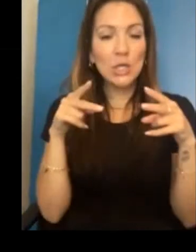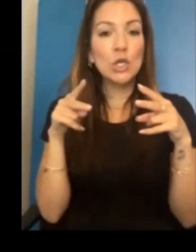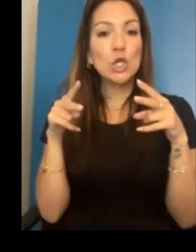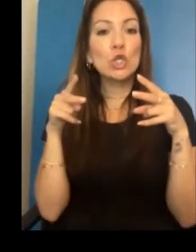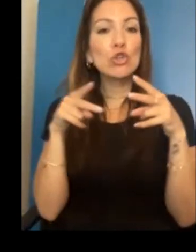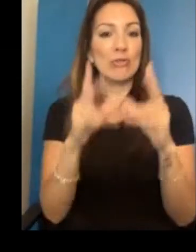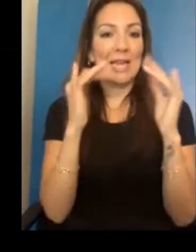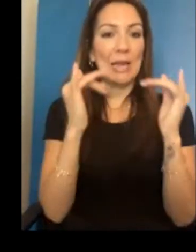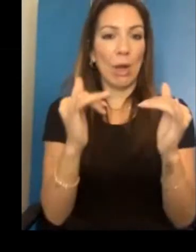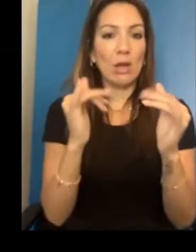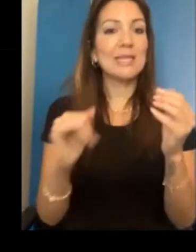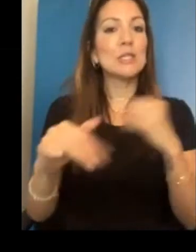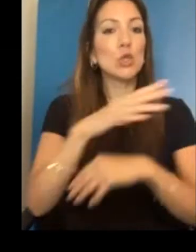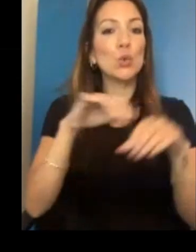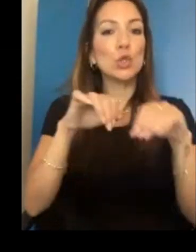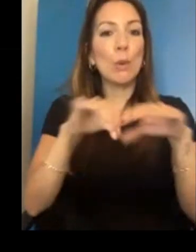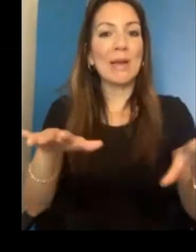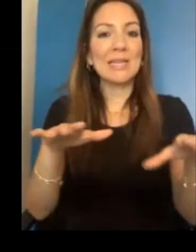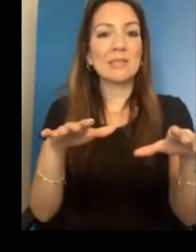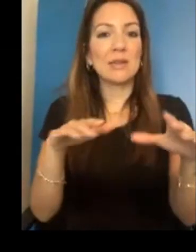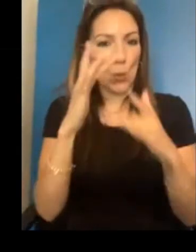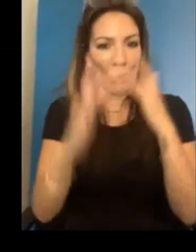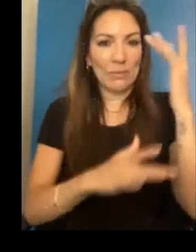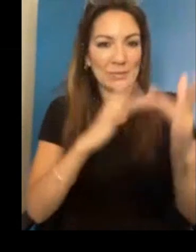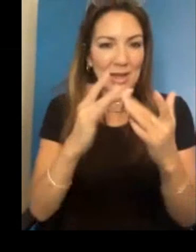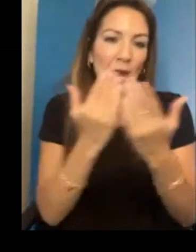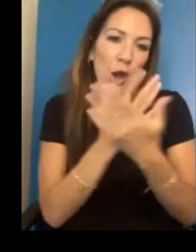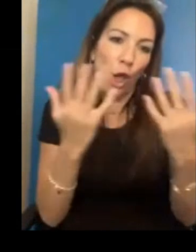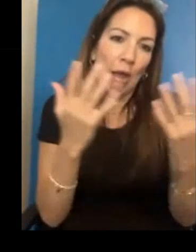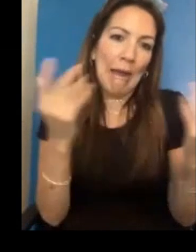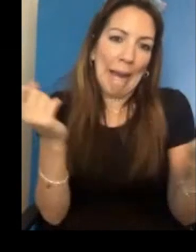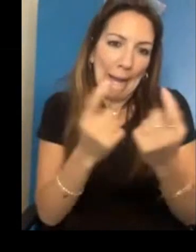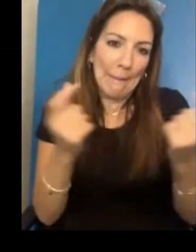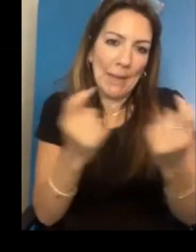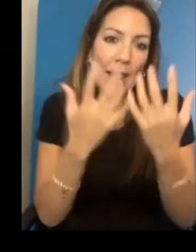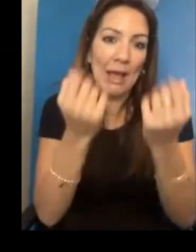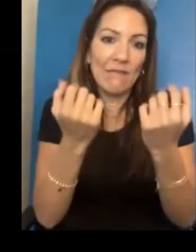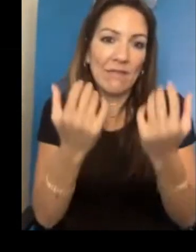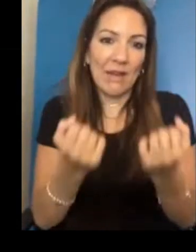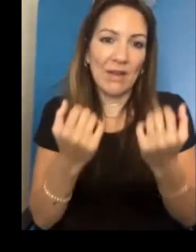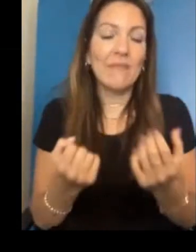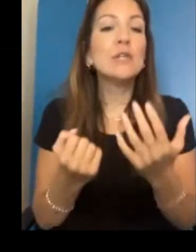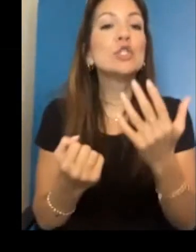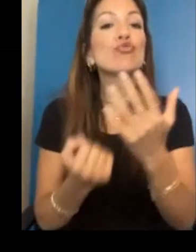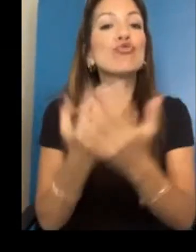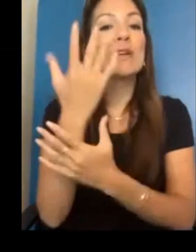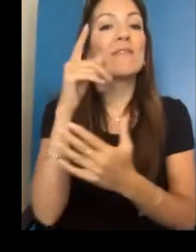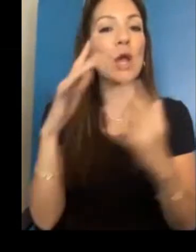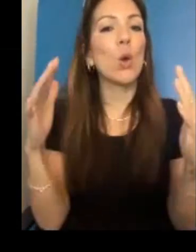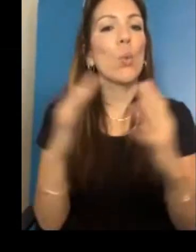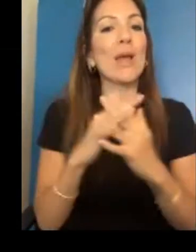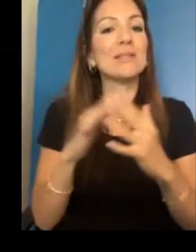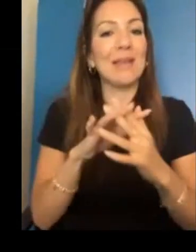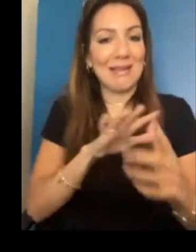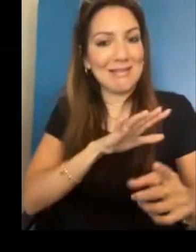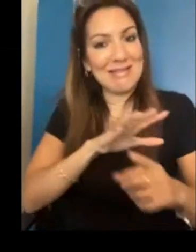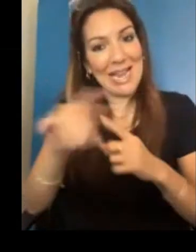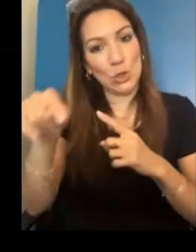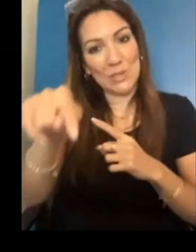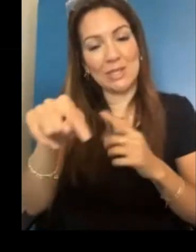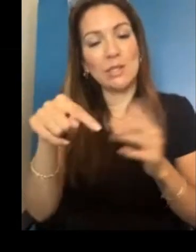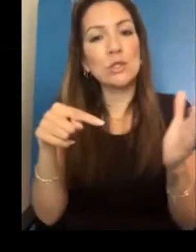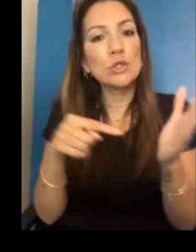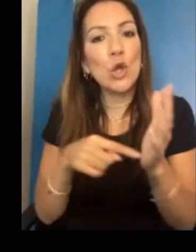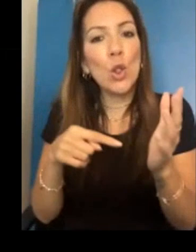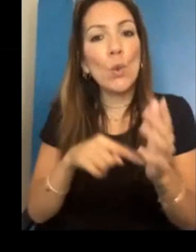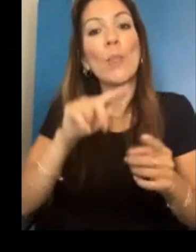media channels, on our website, sharing lots of emails about it. So that's happening at Springfield on Wednesday next week, and at Tolworth the